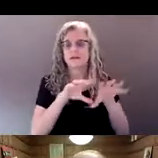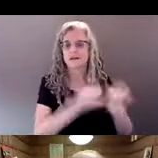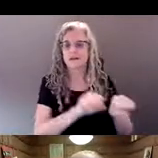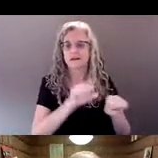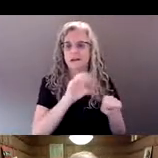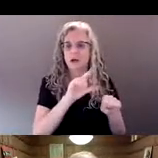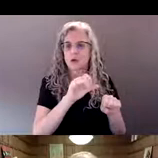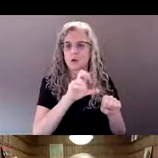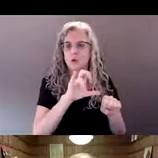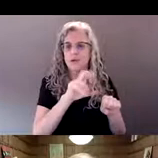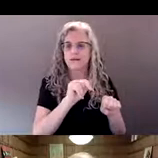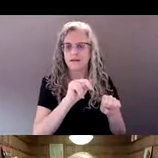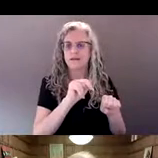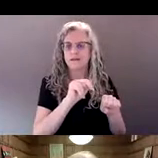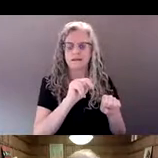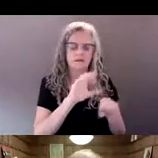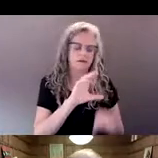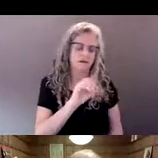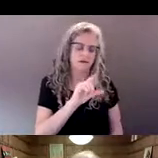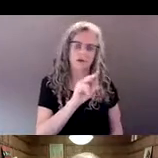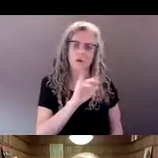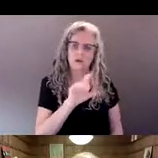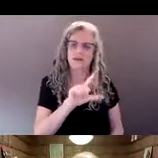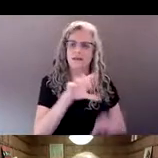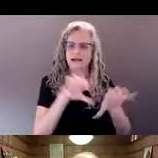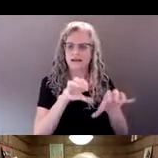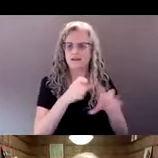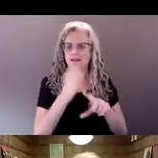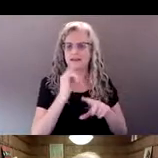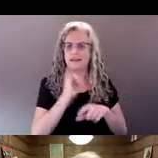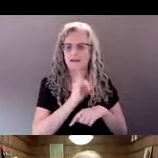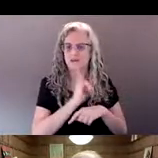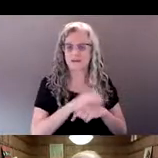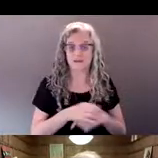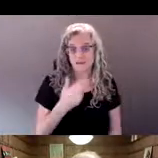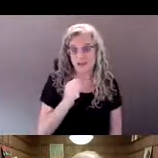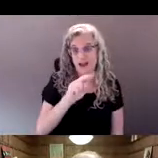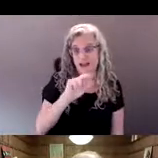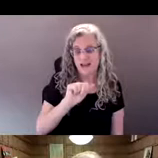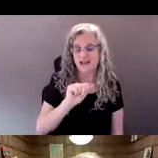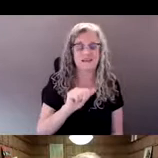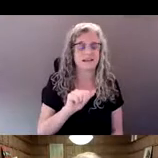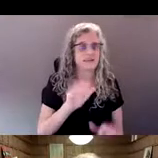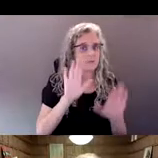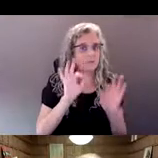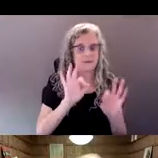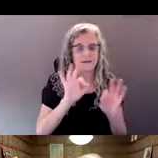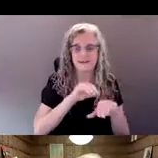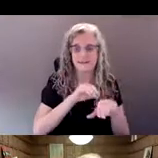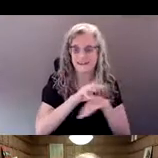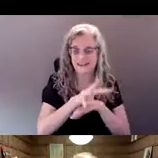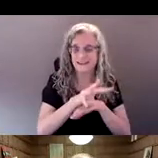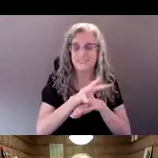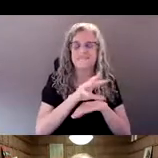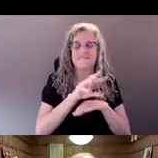Israel. She is, in other words, a great example of some of the influence past histories of anti-Semitism can